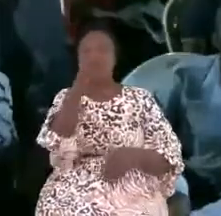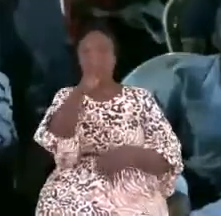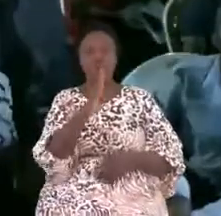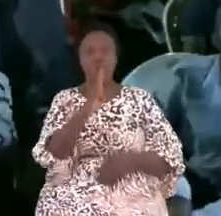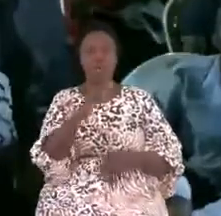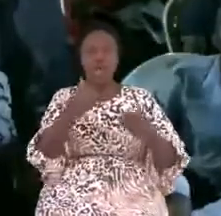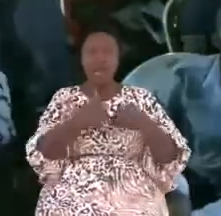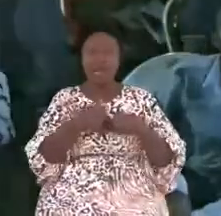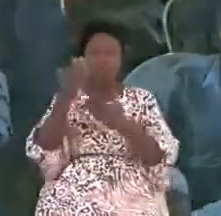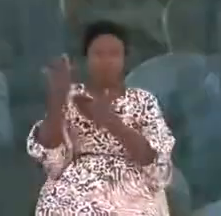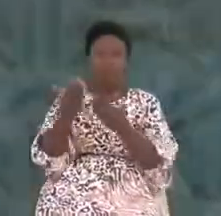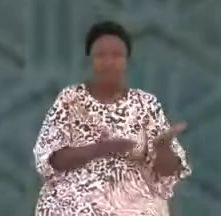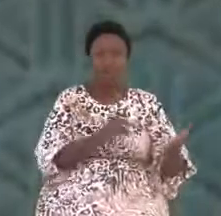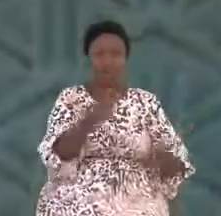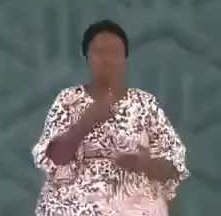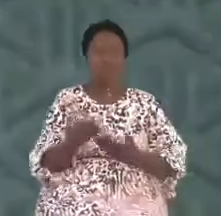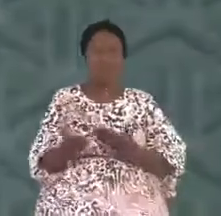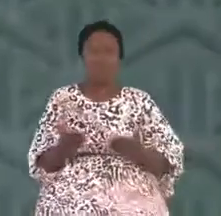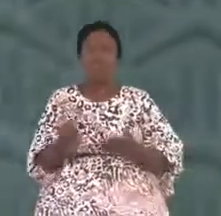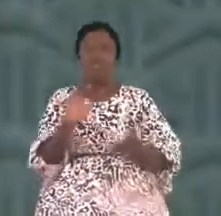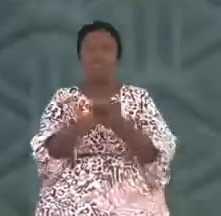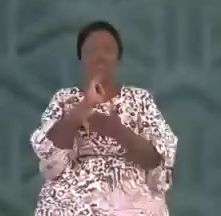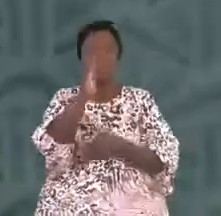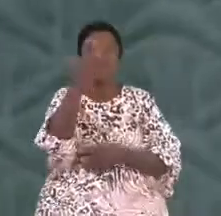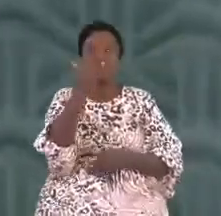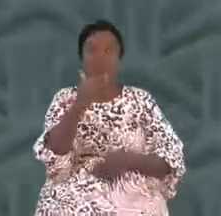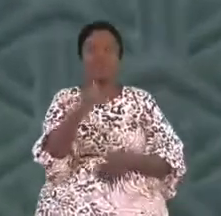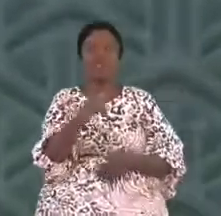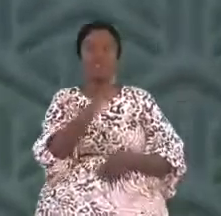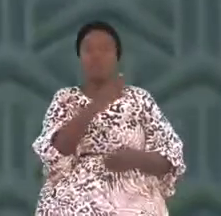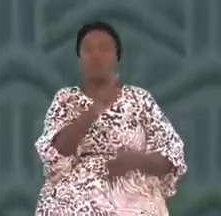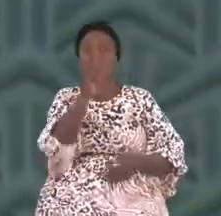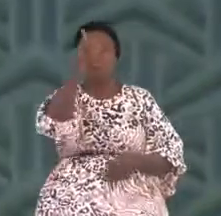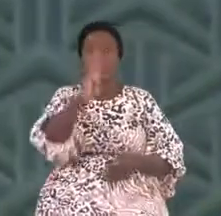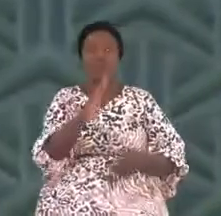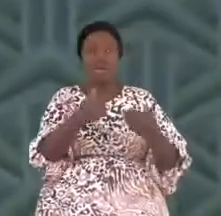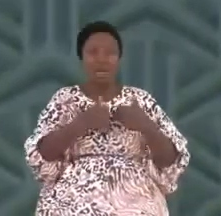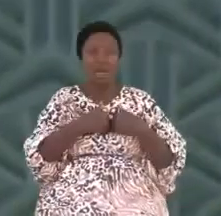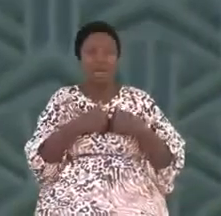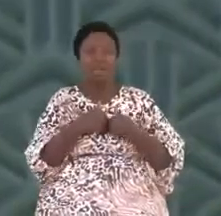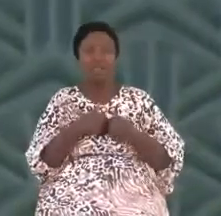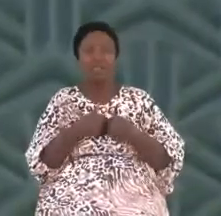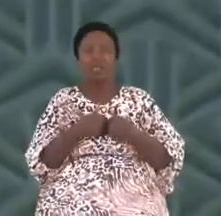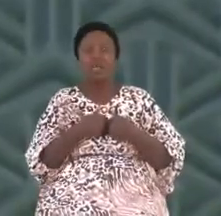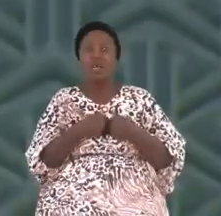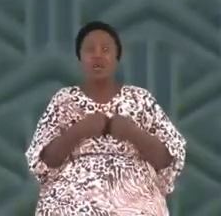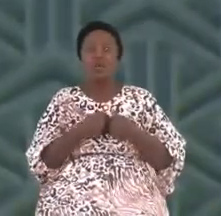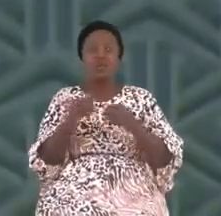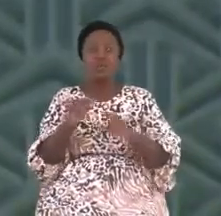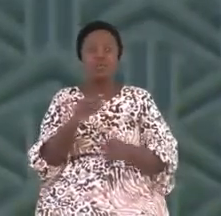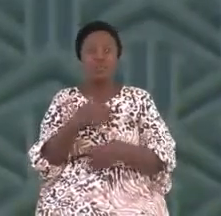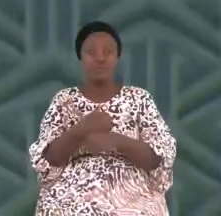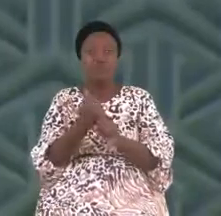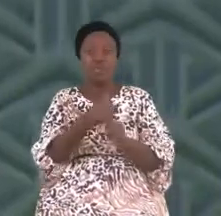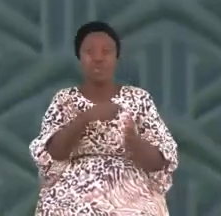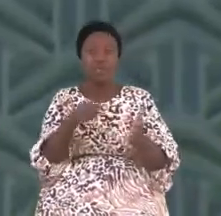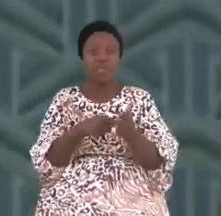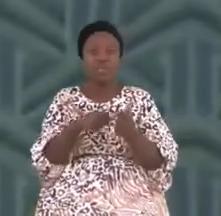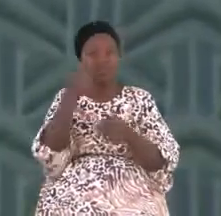brought you here that's why god has planned this for you in particular